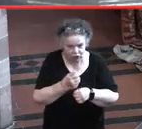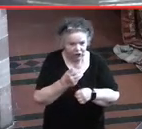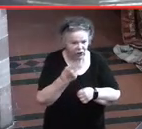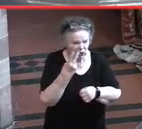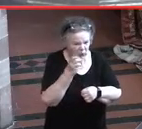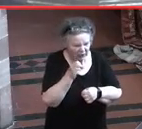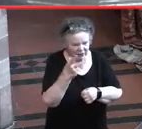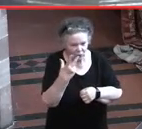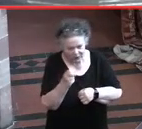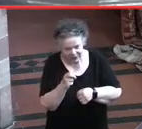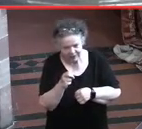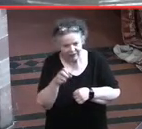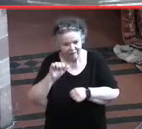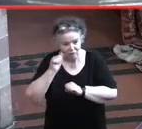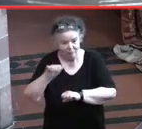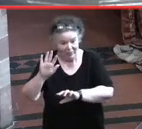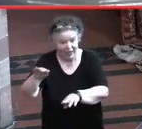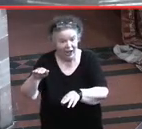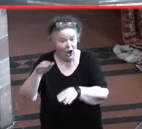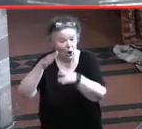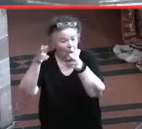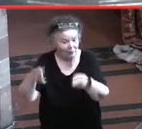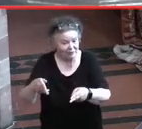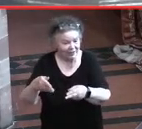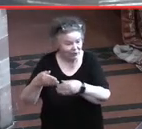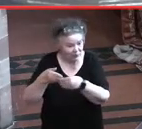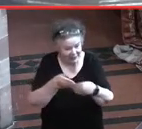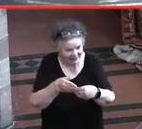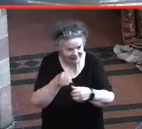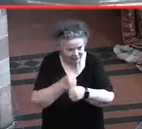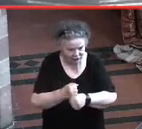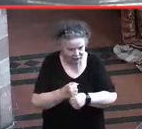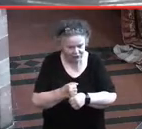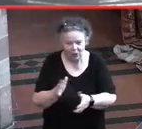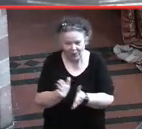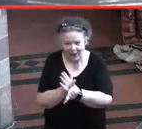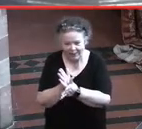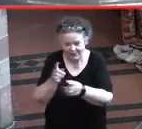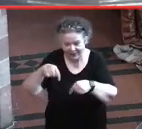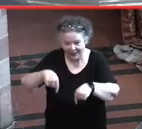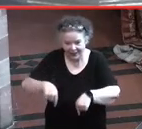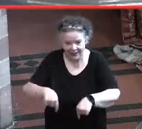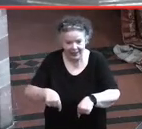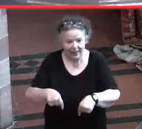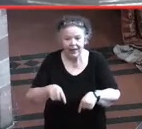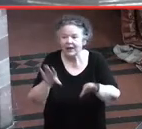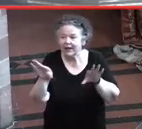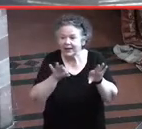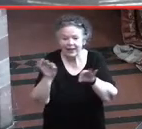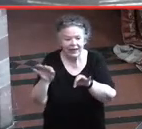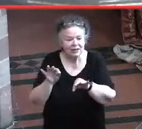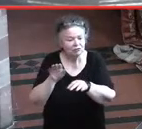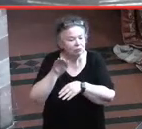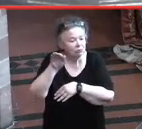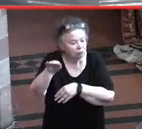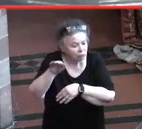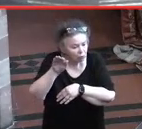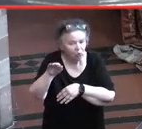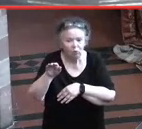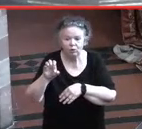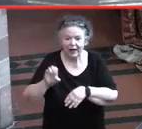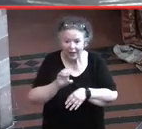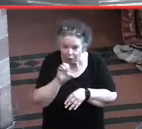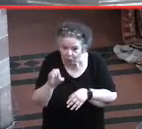own homes. We're delighted they're sharing with us. We welcome guests from overseas,